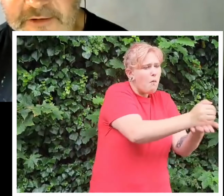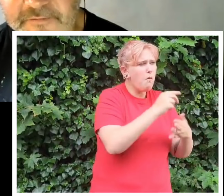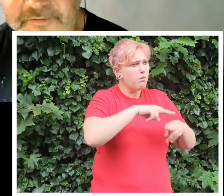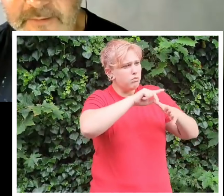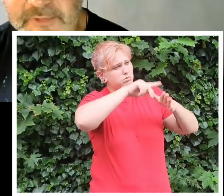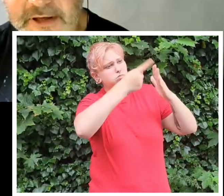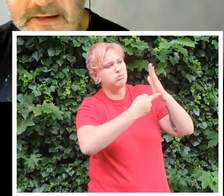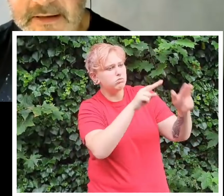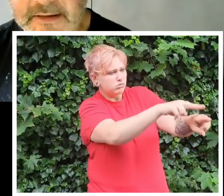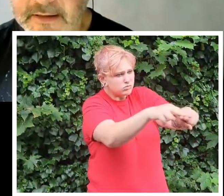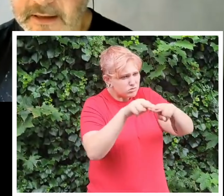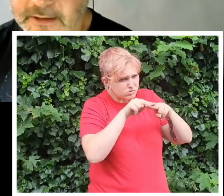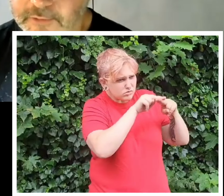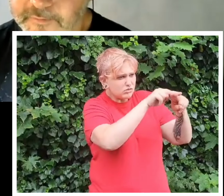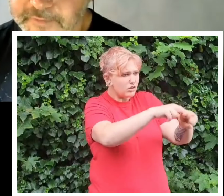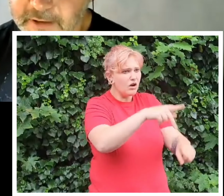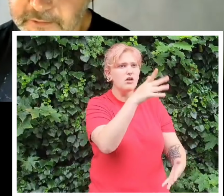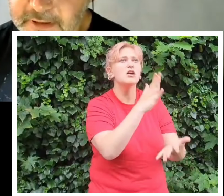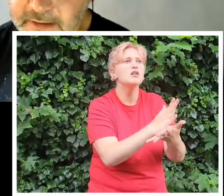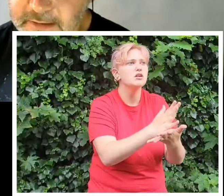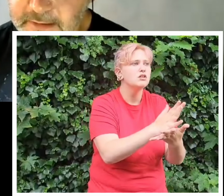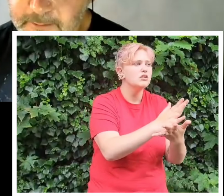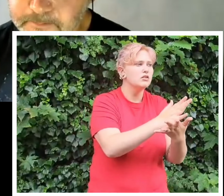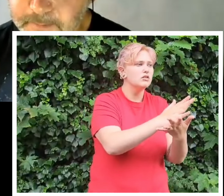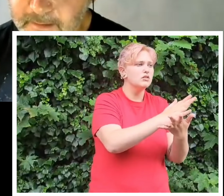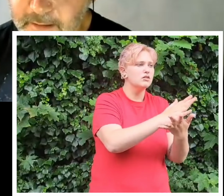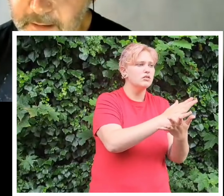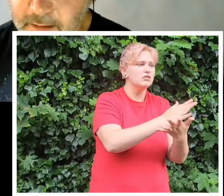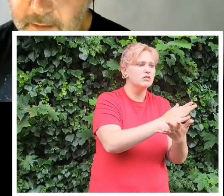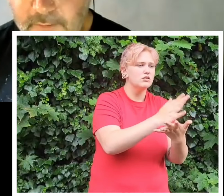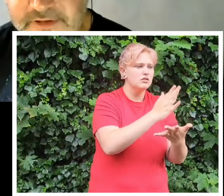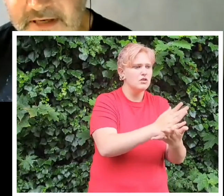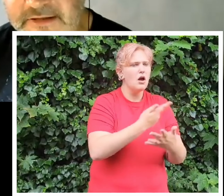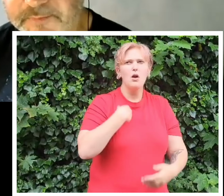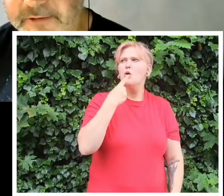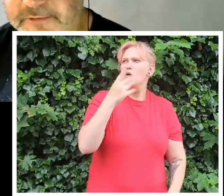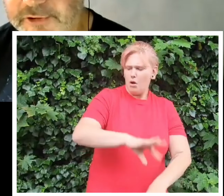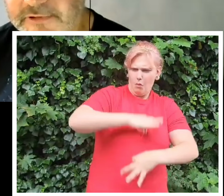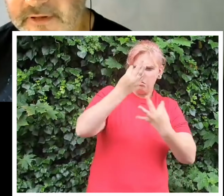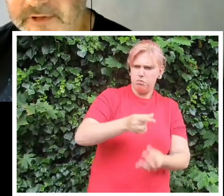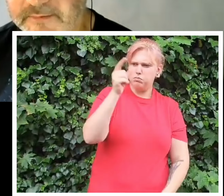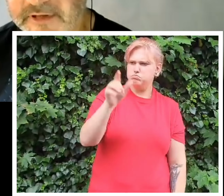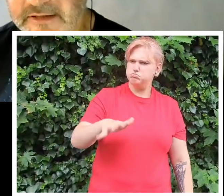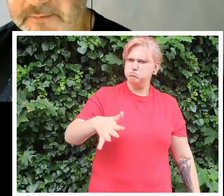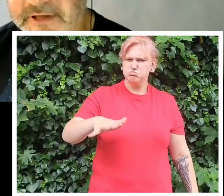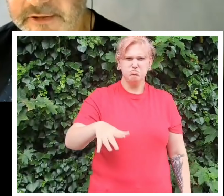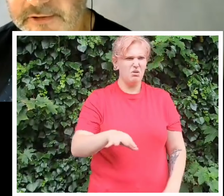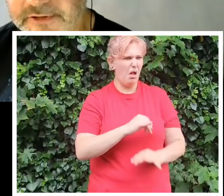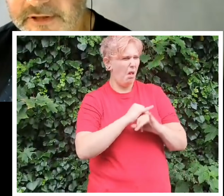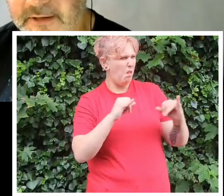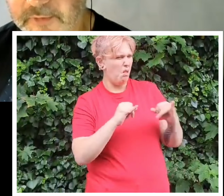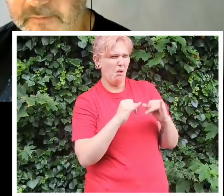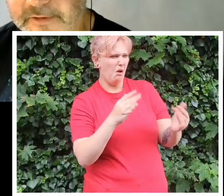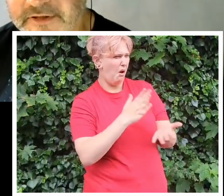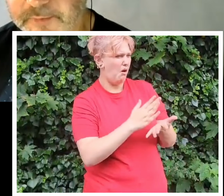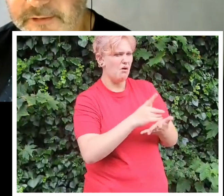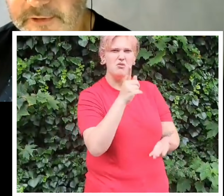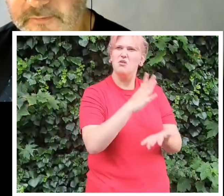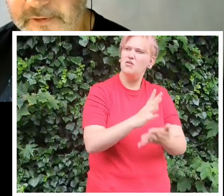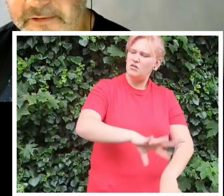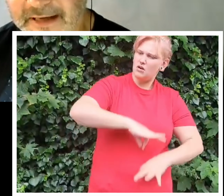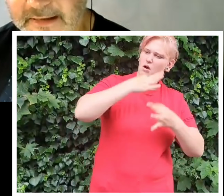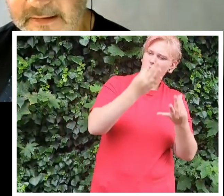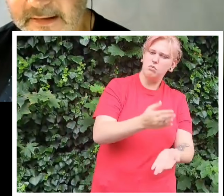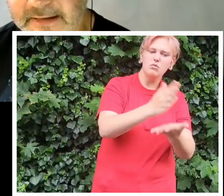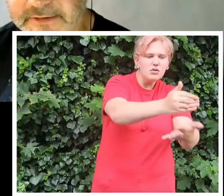much about your family. You're a very, I would say, spiritual, sometimes that's a misused term, but you're a very